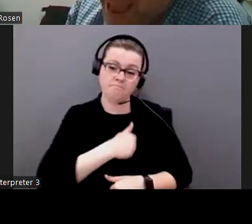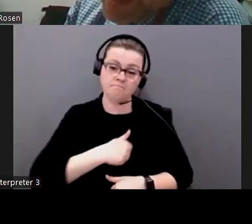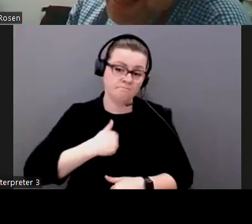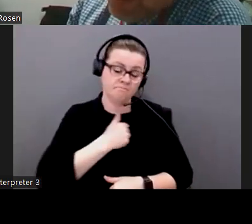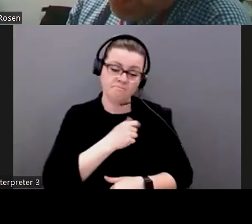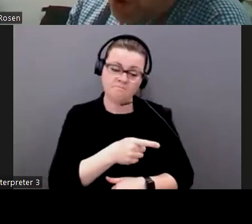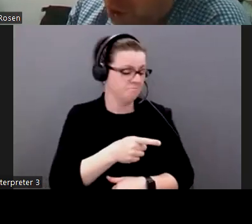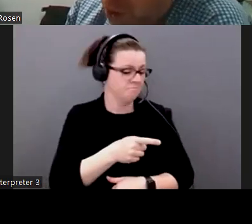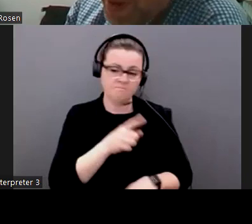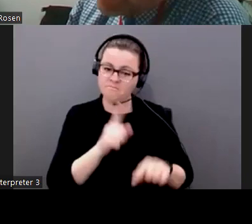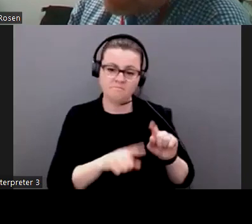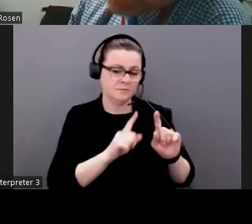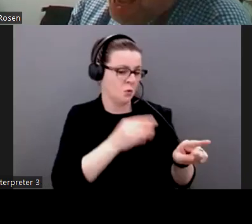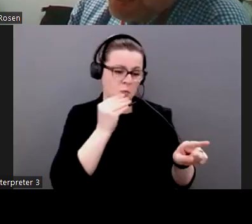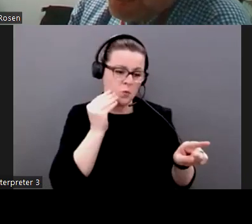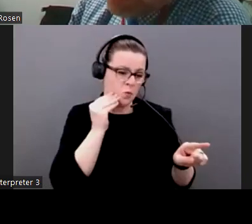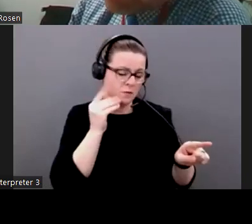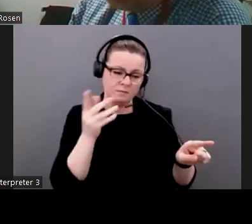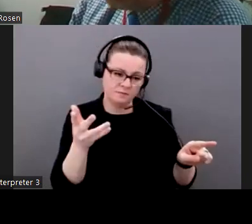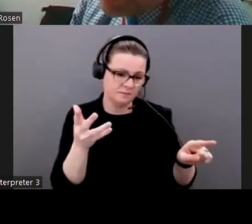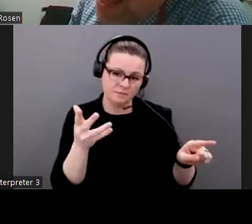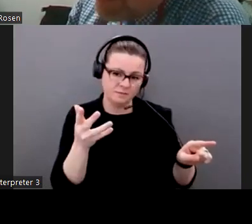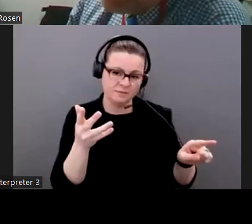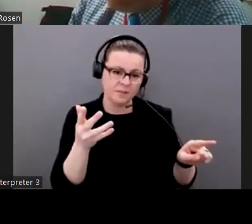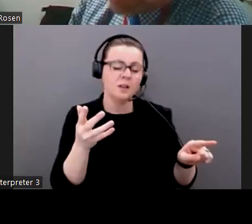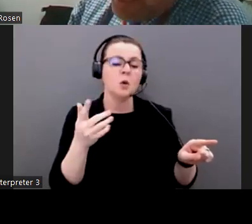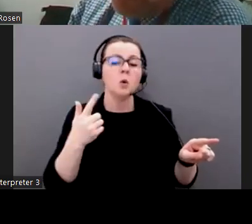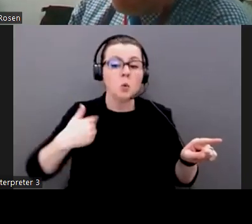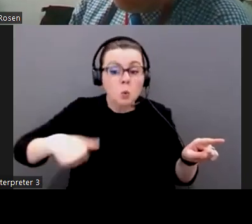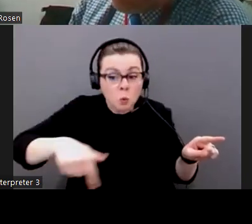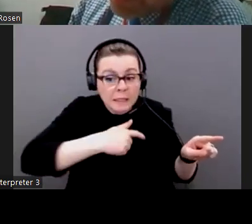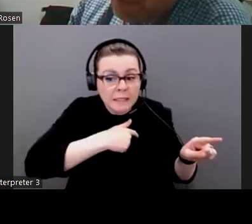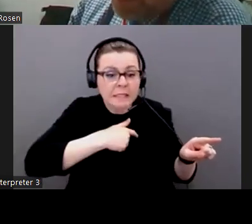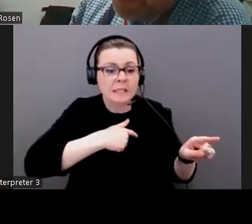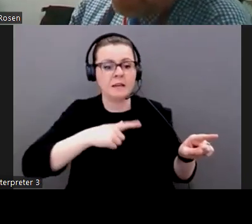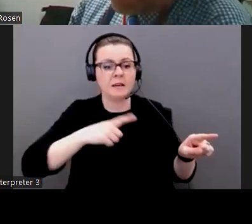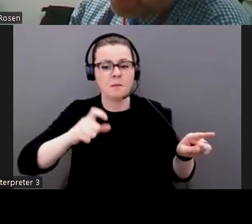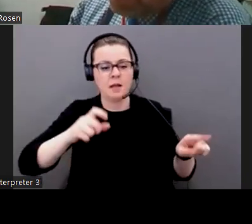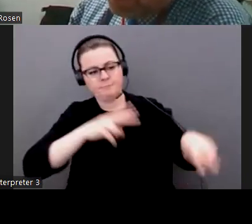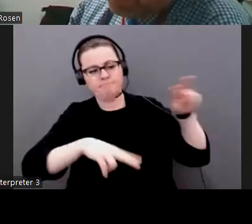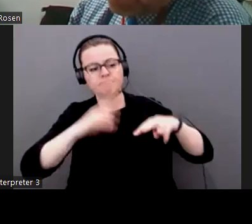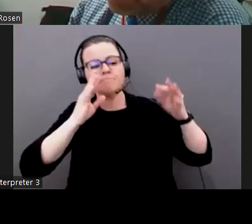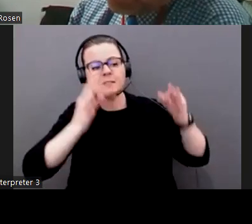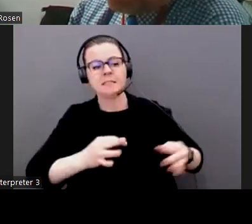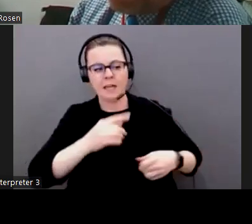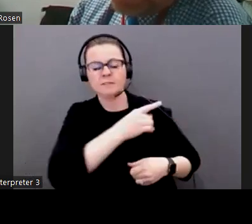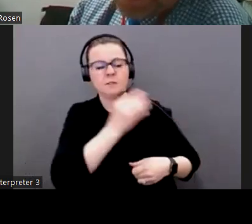We can't let you go home as a society until we've decided it's safe.